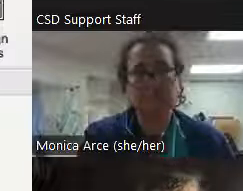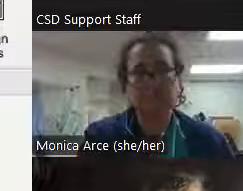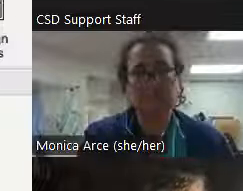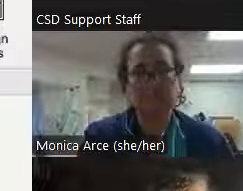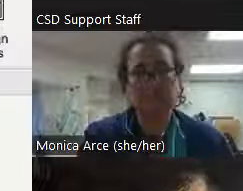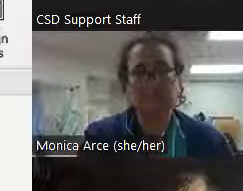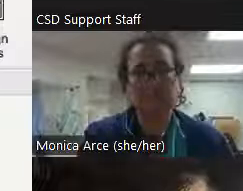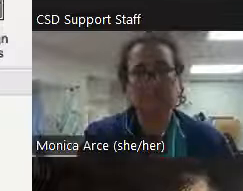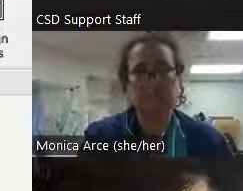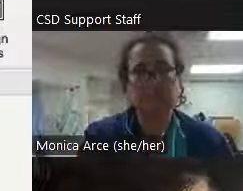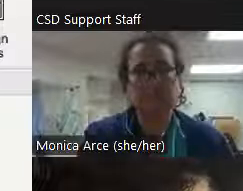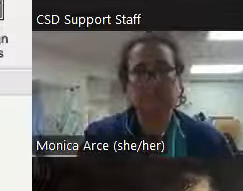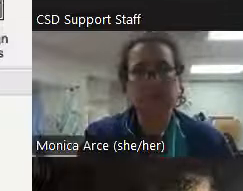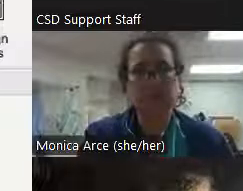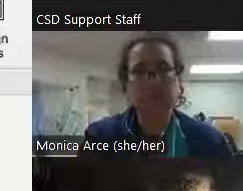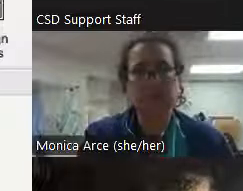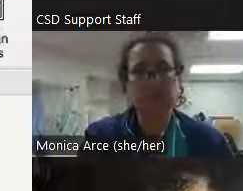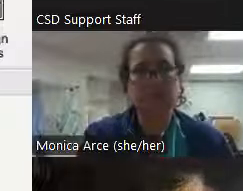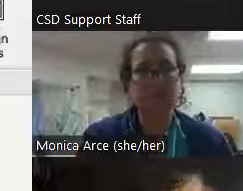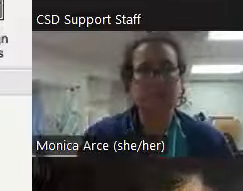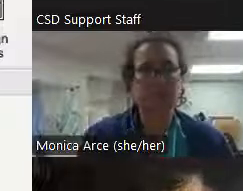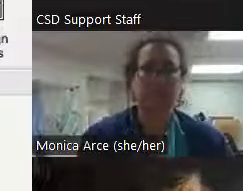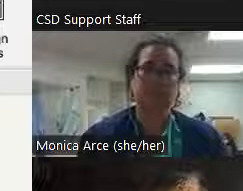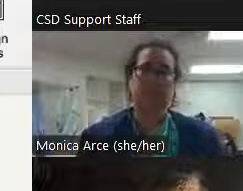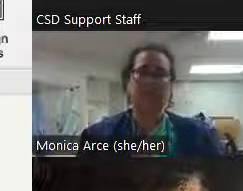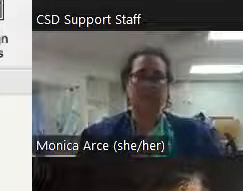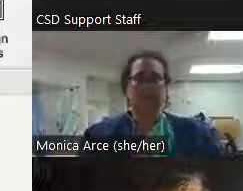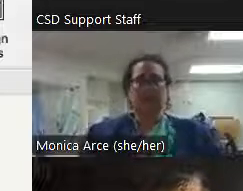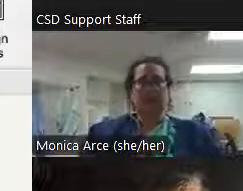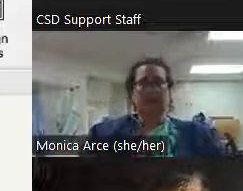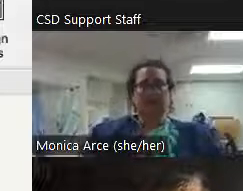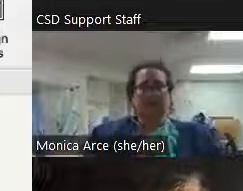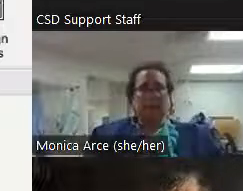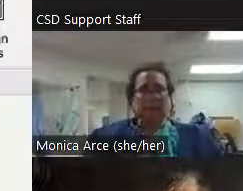Sorry, I'm making sure that I'm seeing everything right.